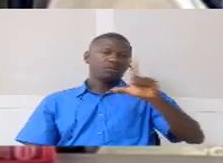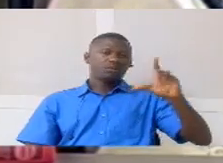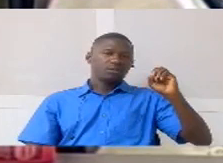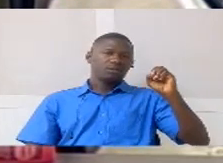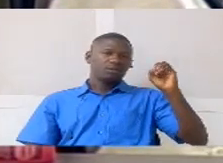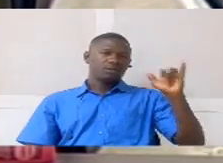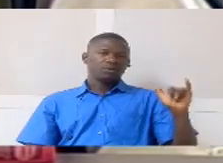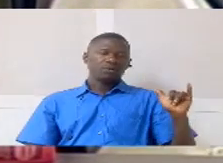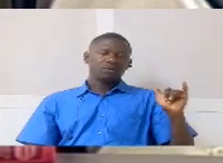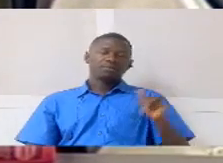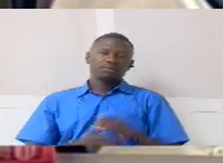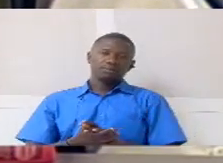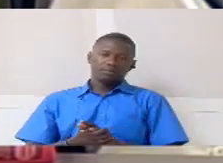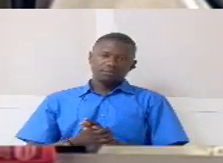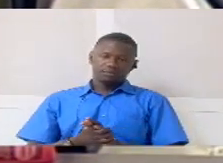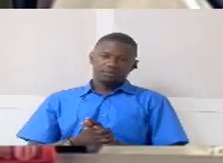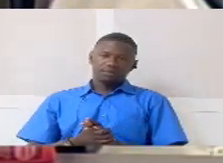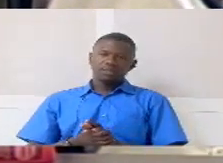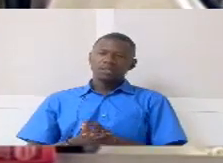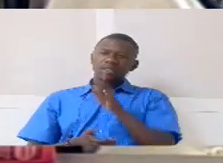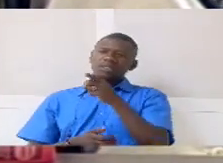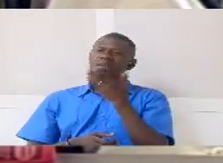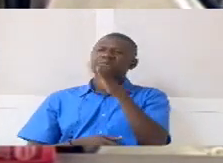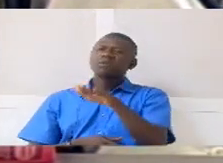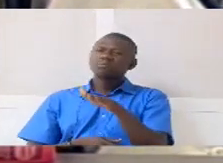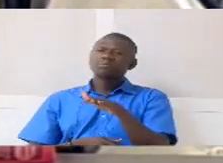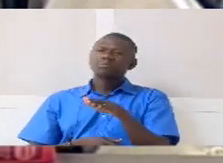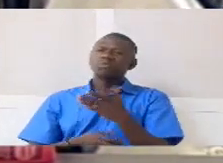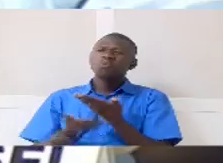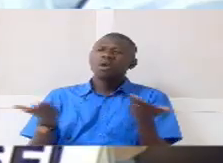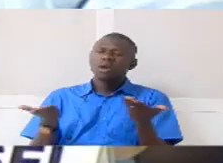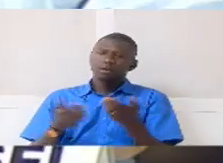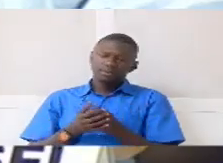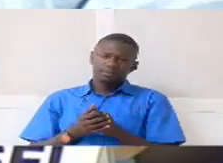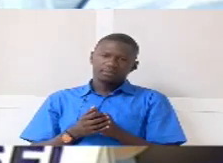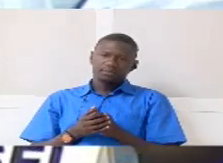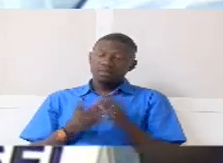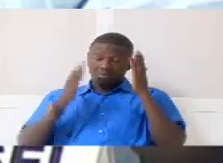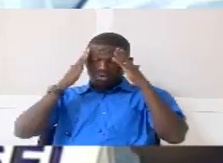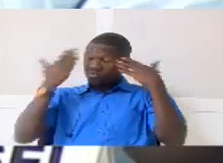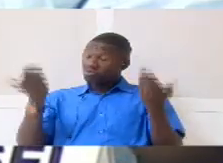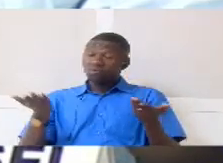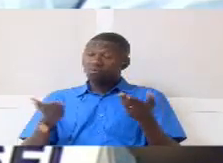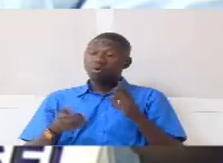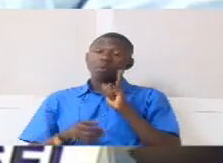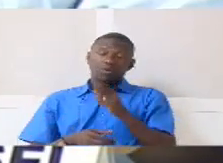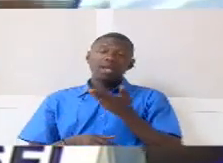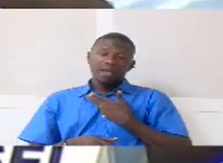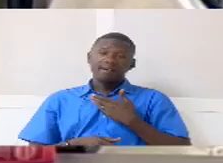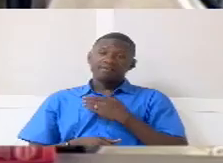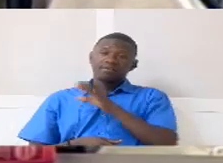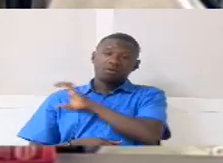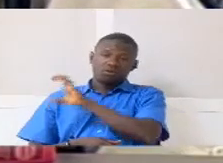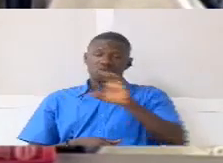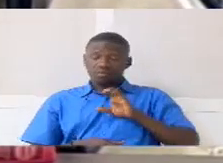botami. Malo ko botami de bari ko da so kanin laile. I don't know where he hails from, but he has a compound in Kanilai.